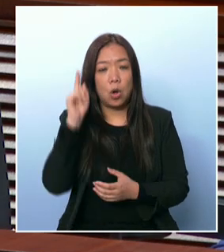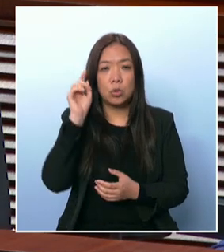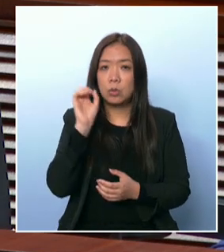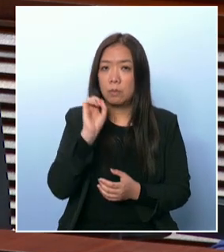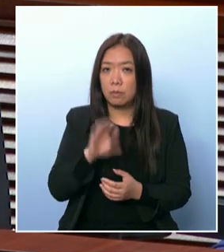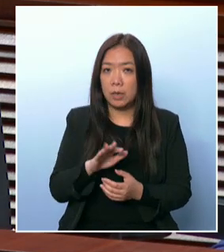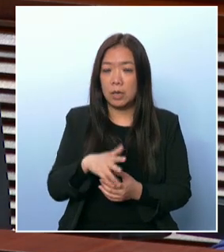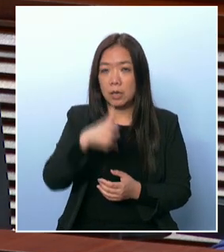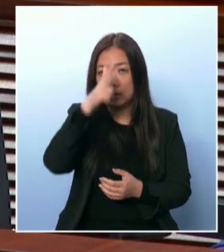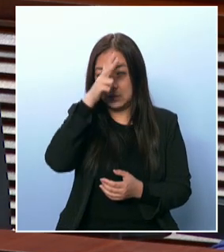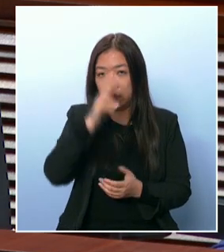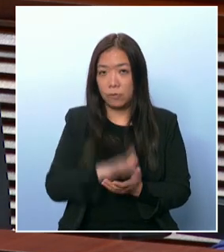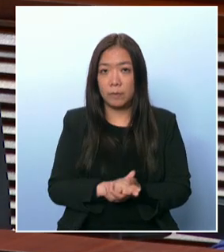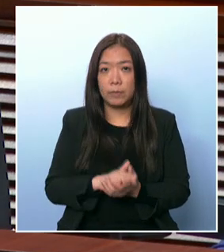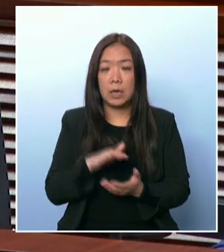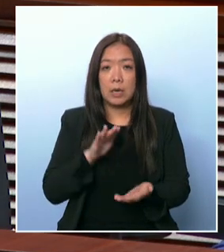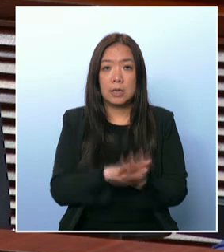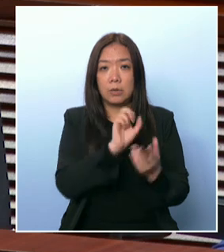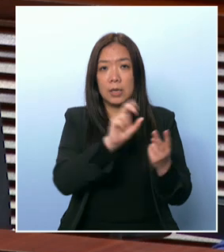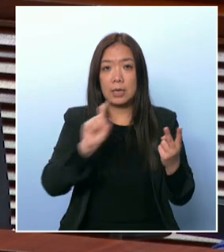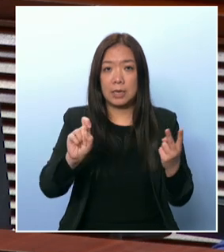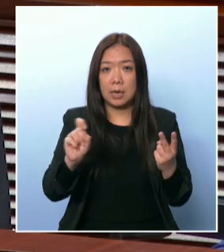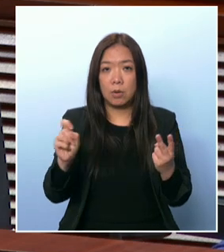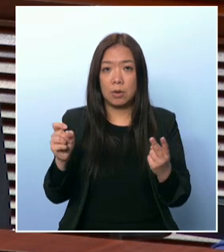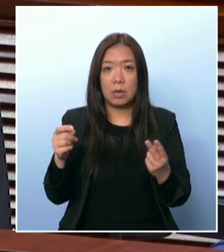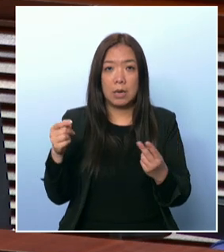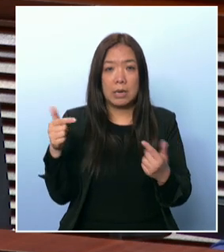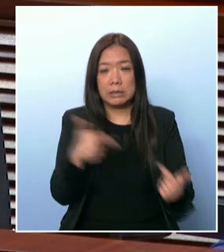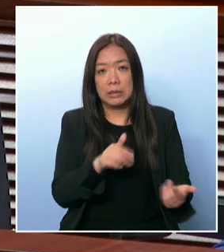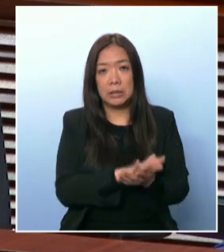cost north of $1,200 per dose.